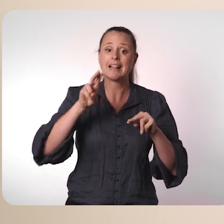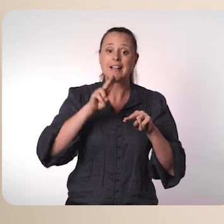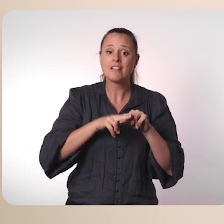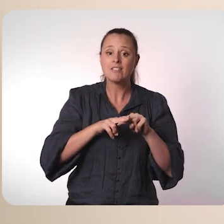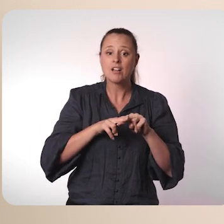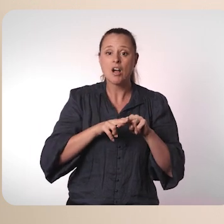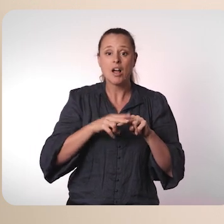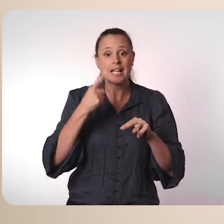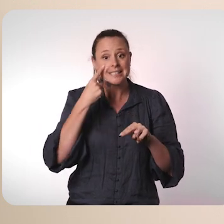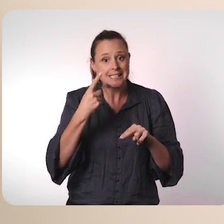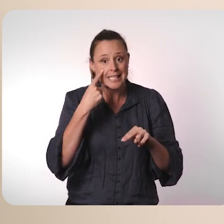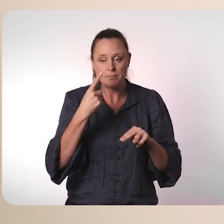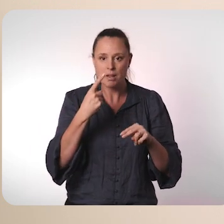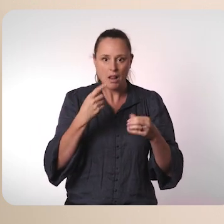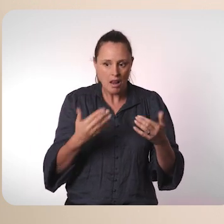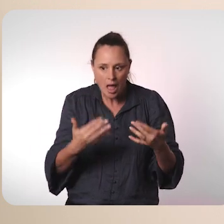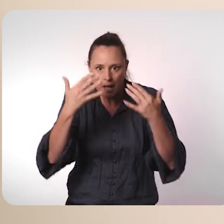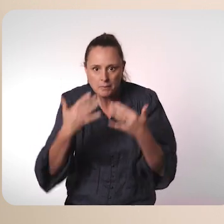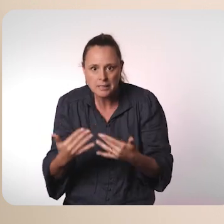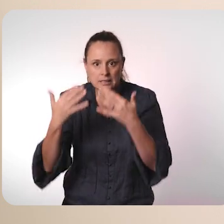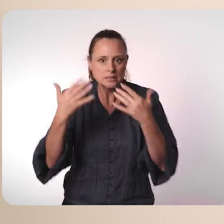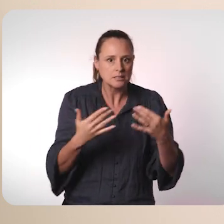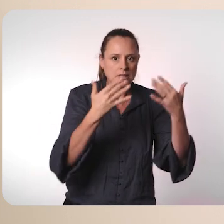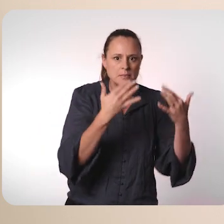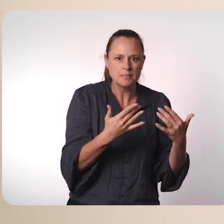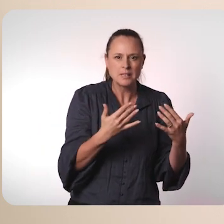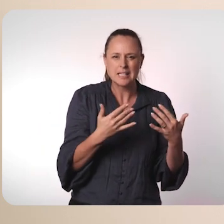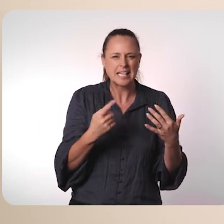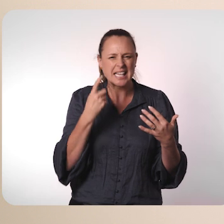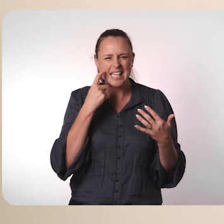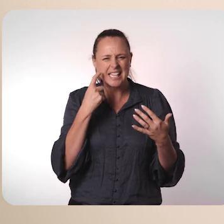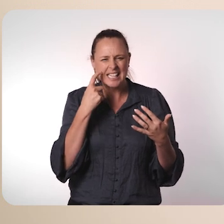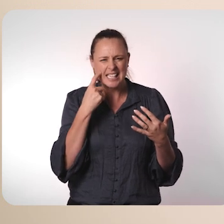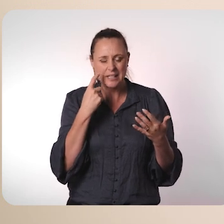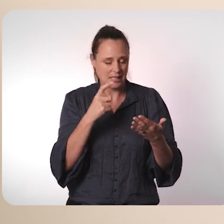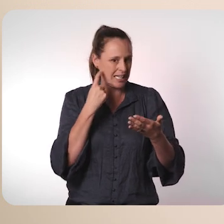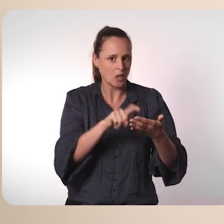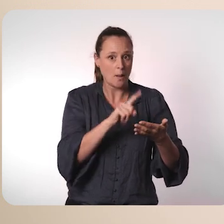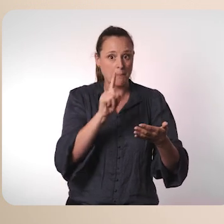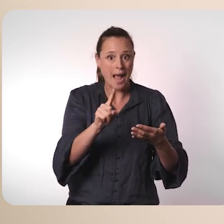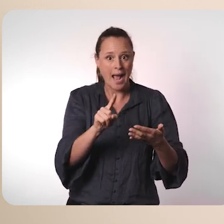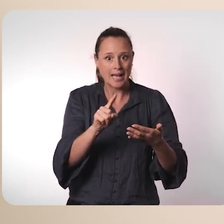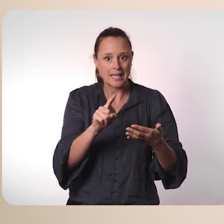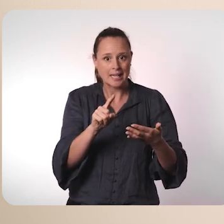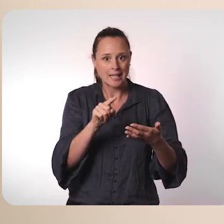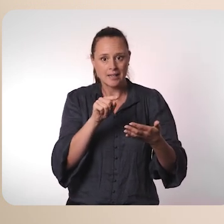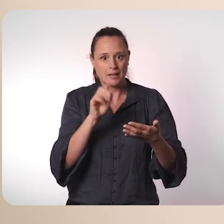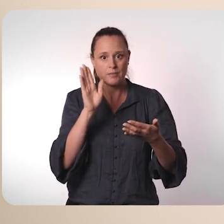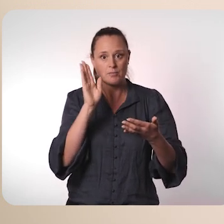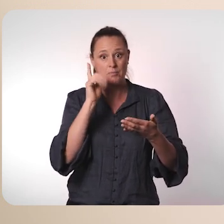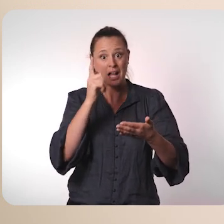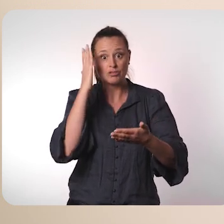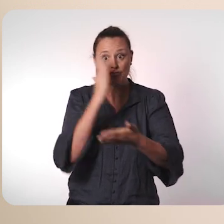when they're a living, breathing human with feelings and thoughts and emotions, and they're at a table saying, if you write this policy, or if